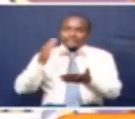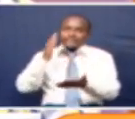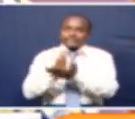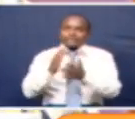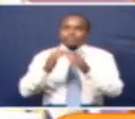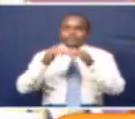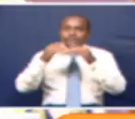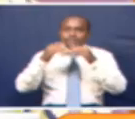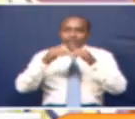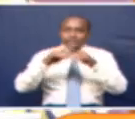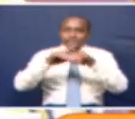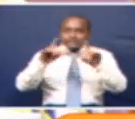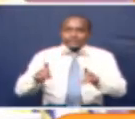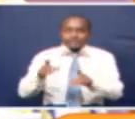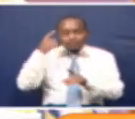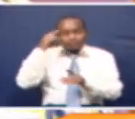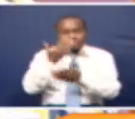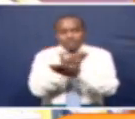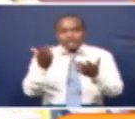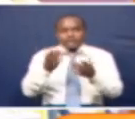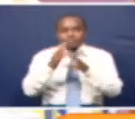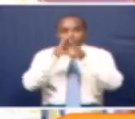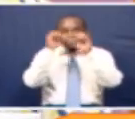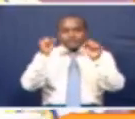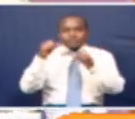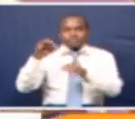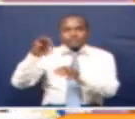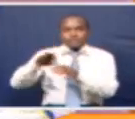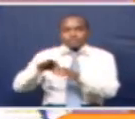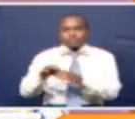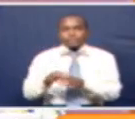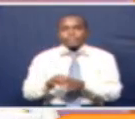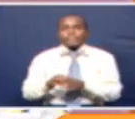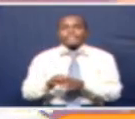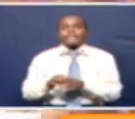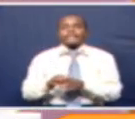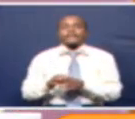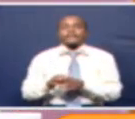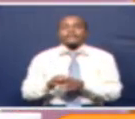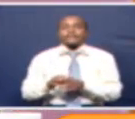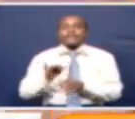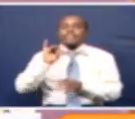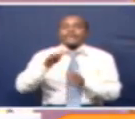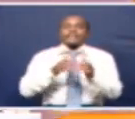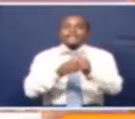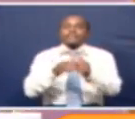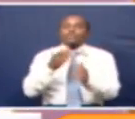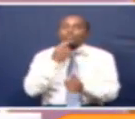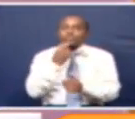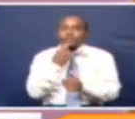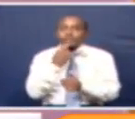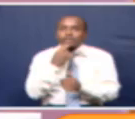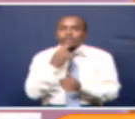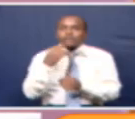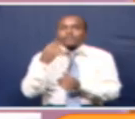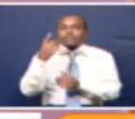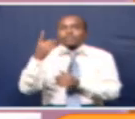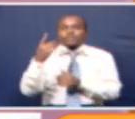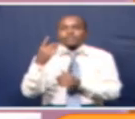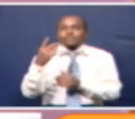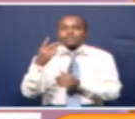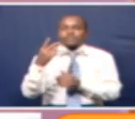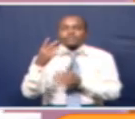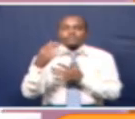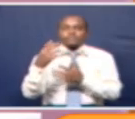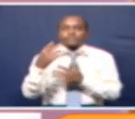test for any presidential elections. Okay. That led to Tuesday 26th,